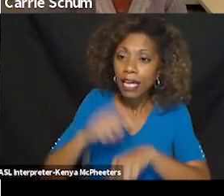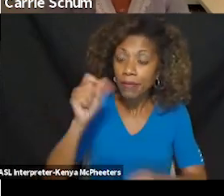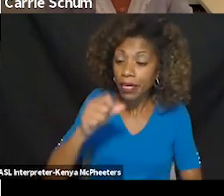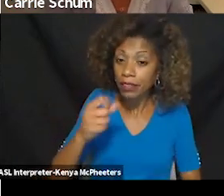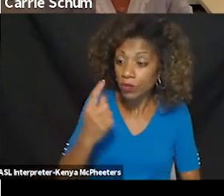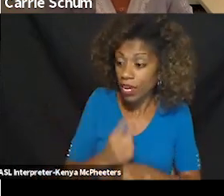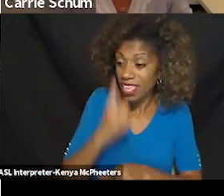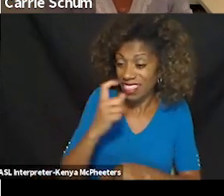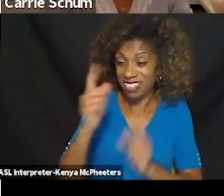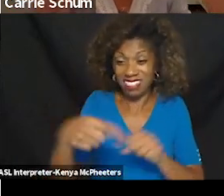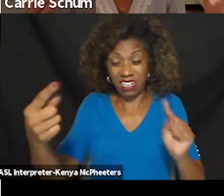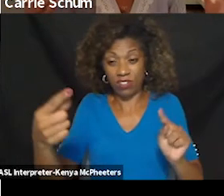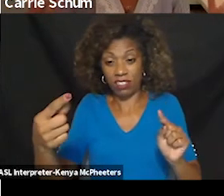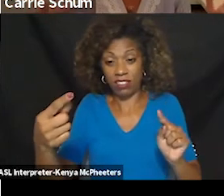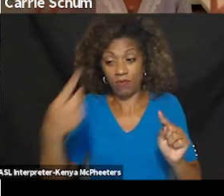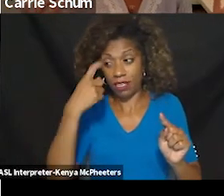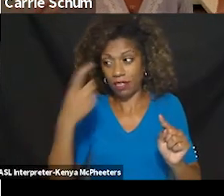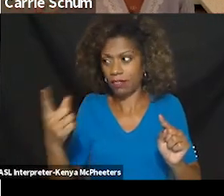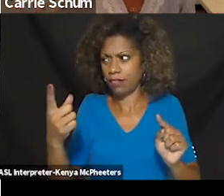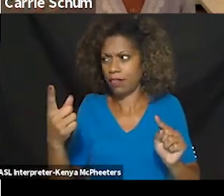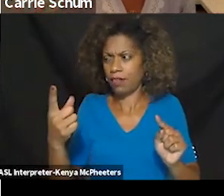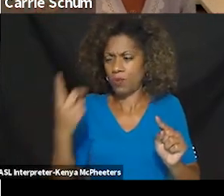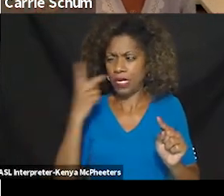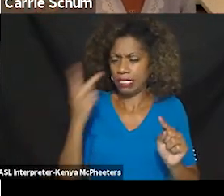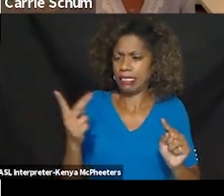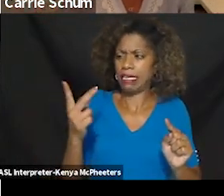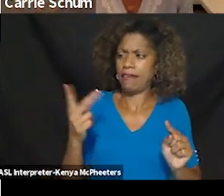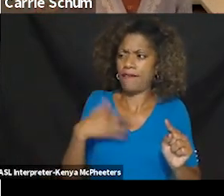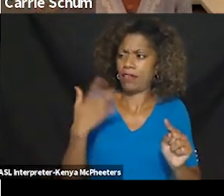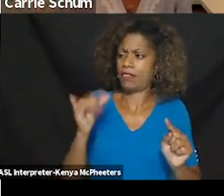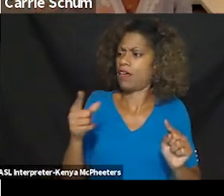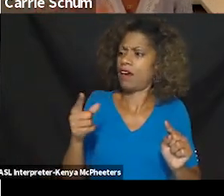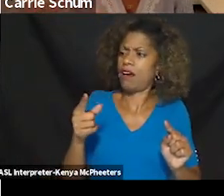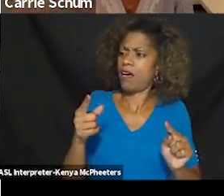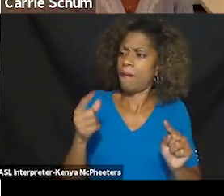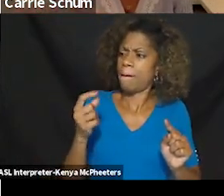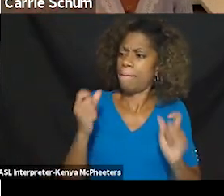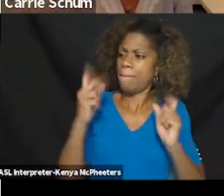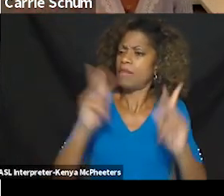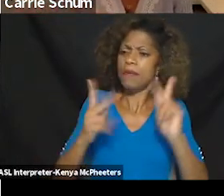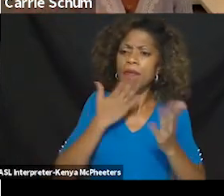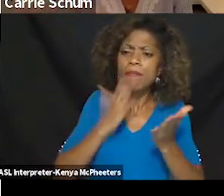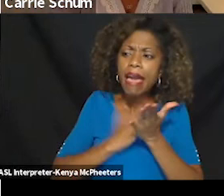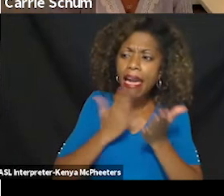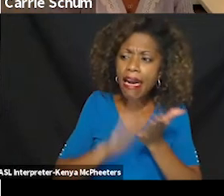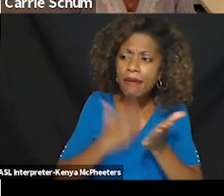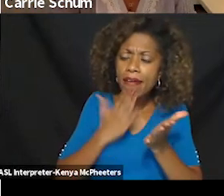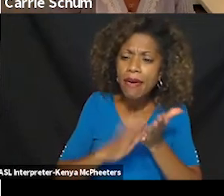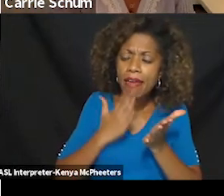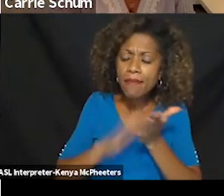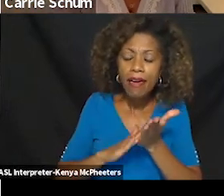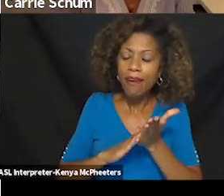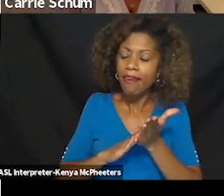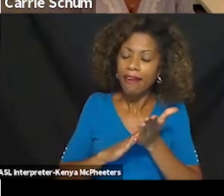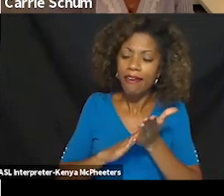told. And it also helped us get the right messaging out. Because if you think everyone is opposed to something, you